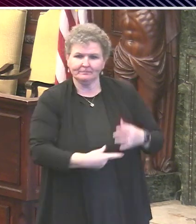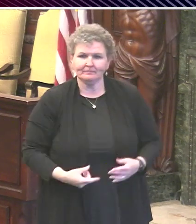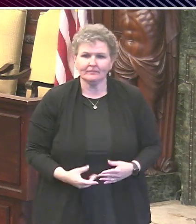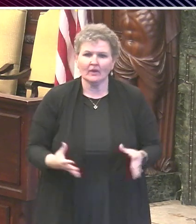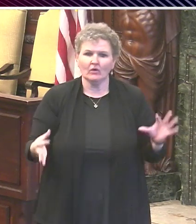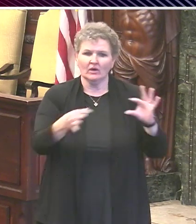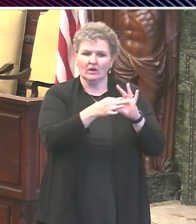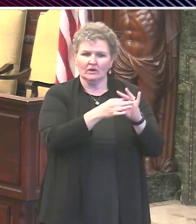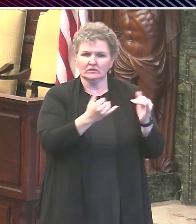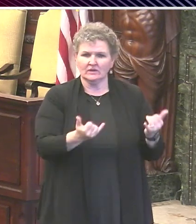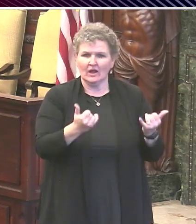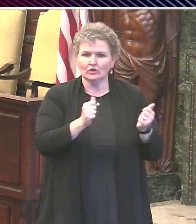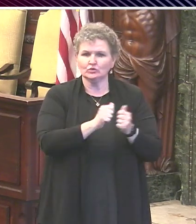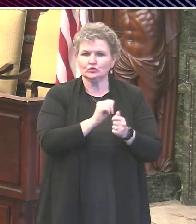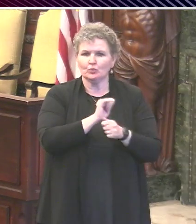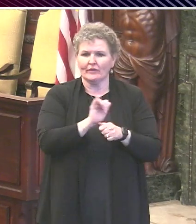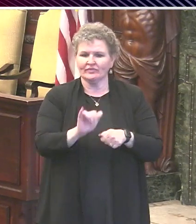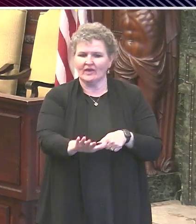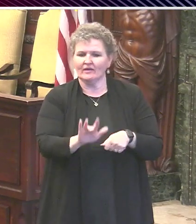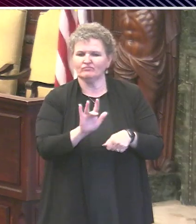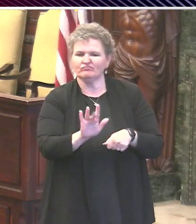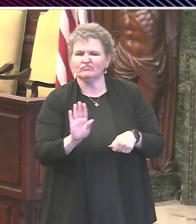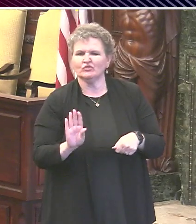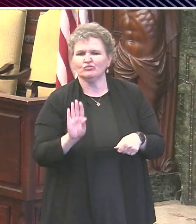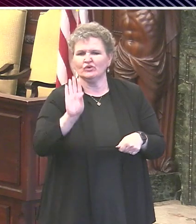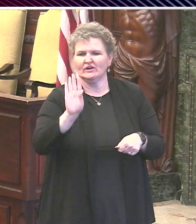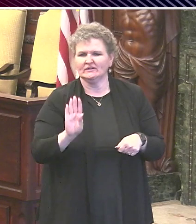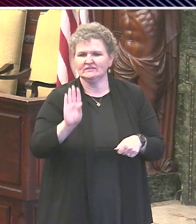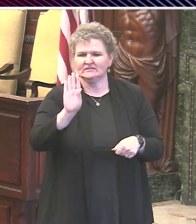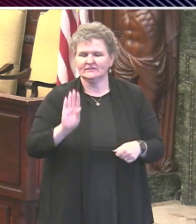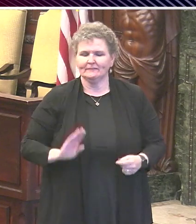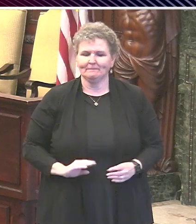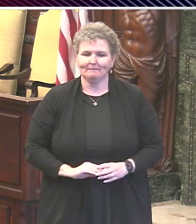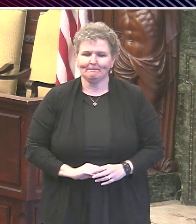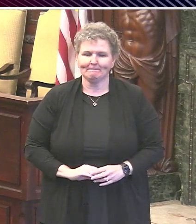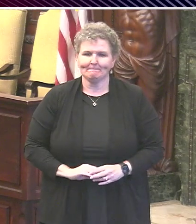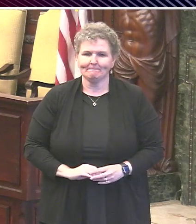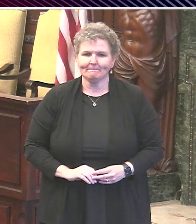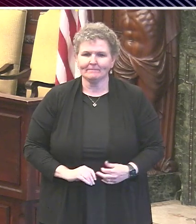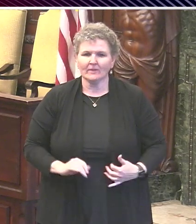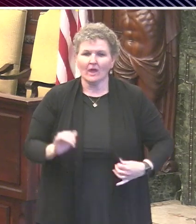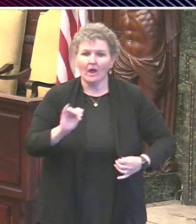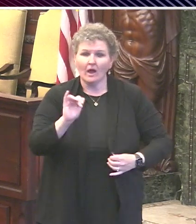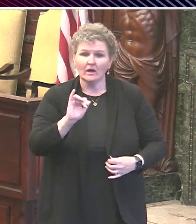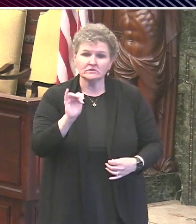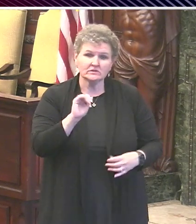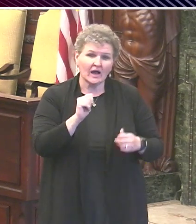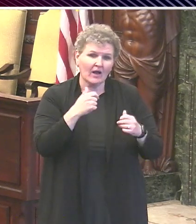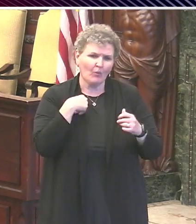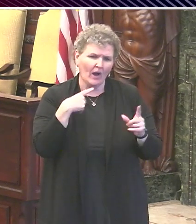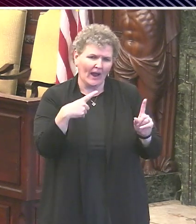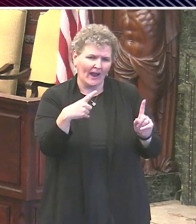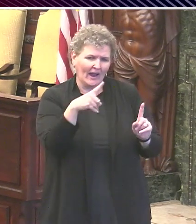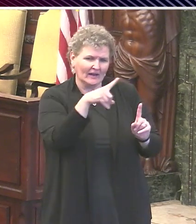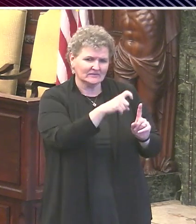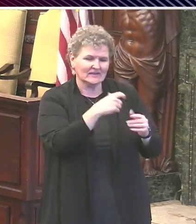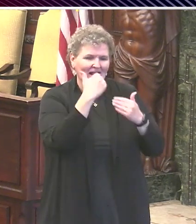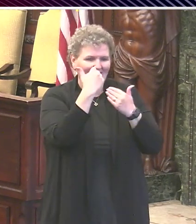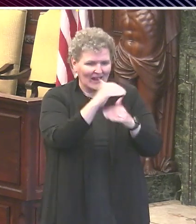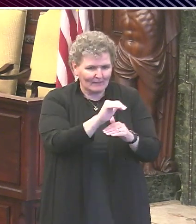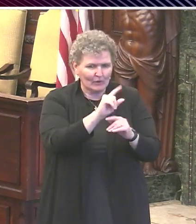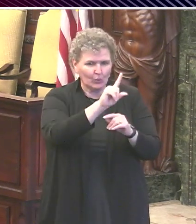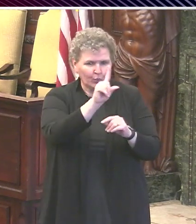please use the raise your hand feature. It can be found under the participants list. We also ask that you limit your question to 3